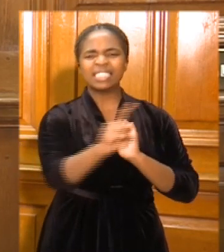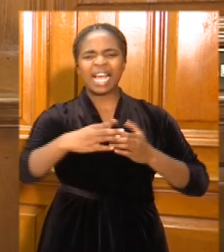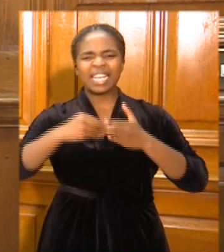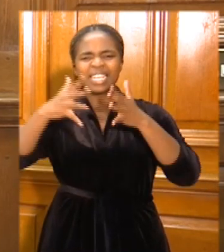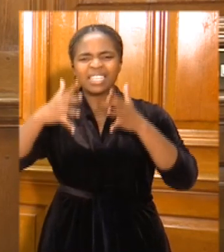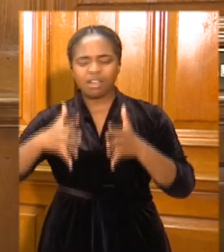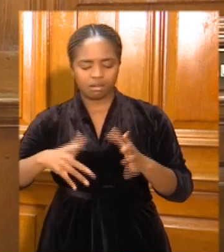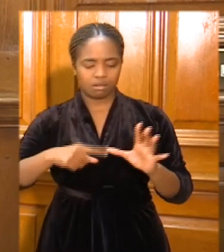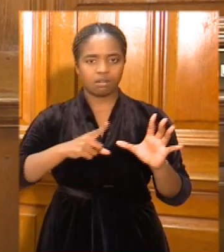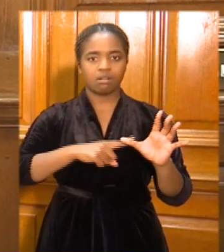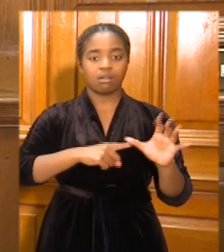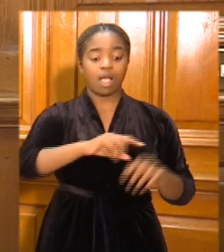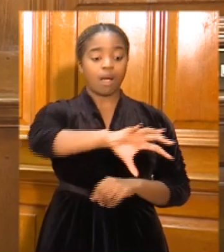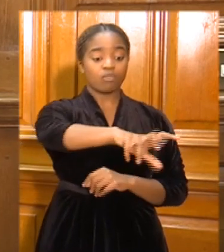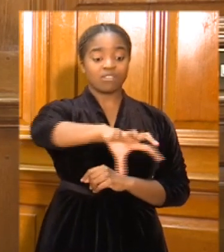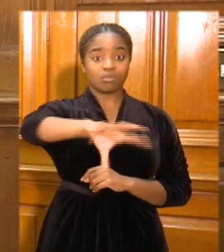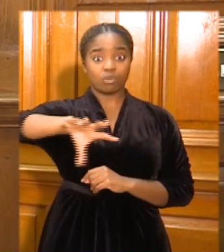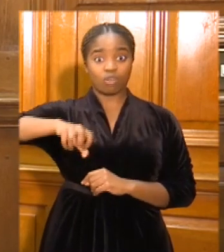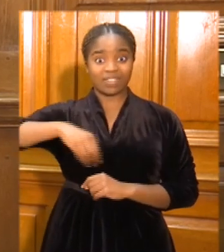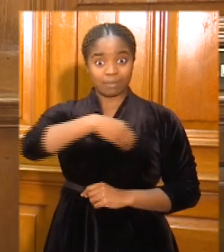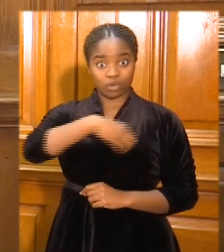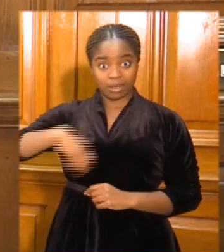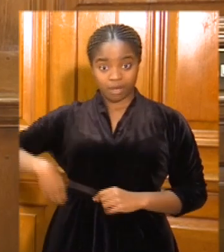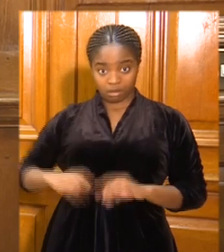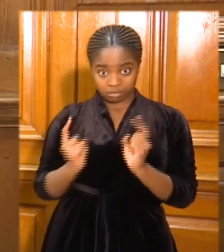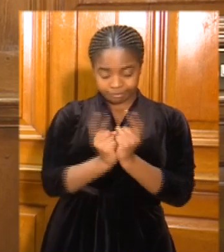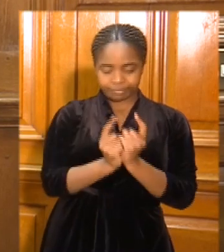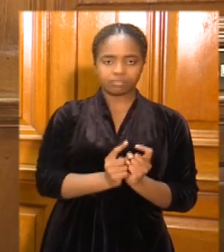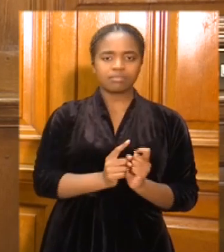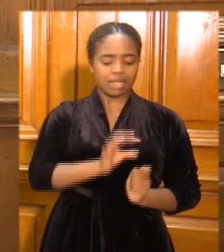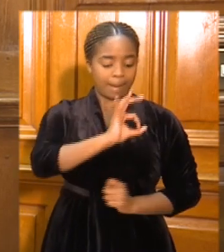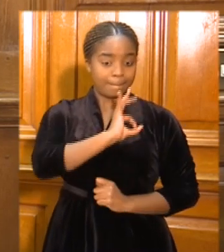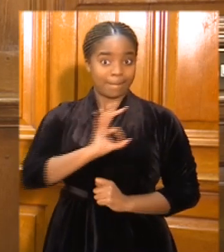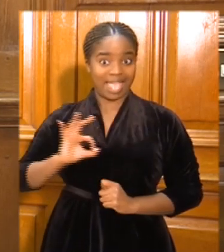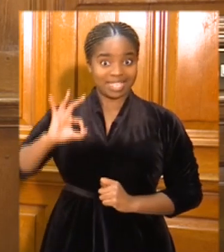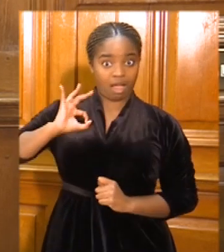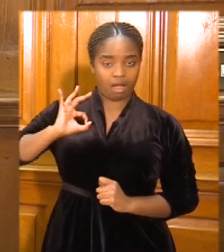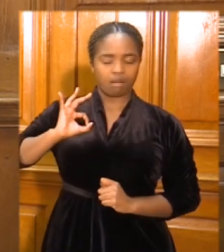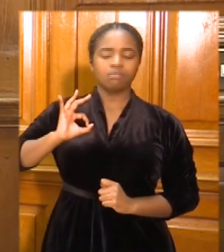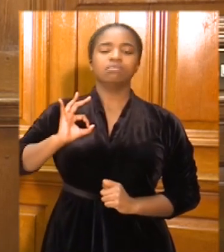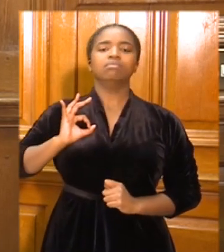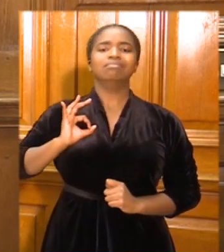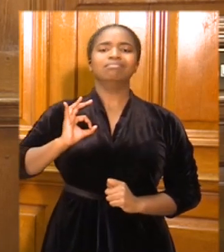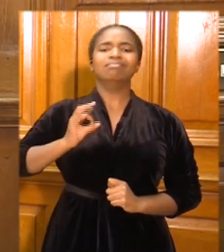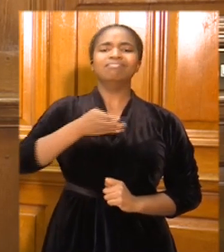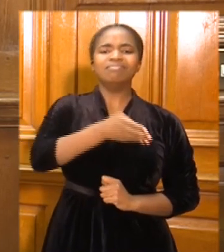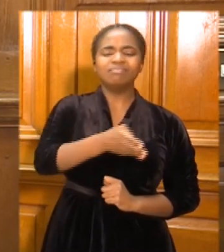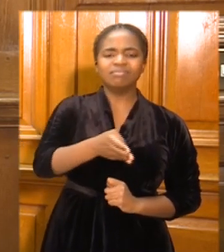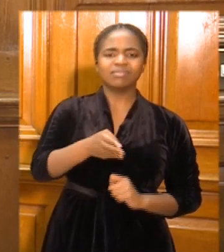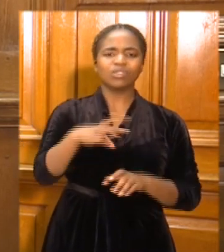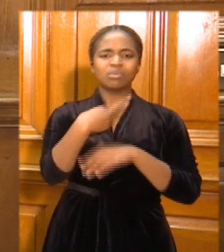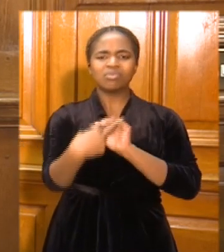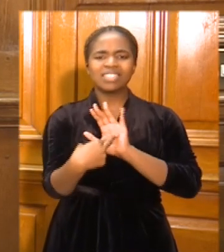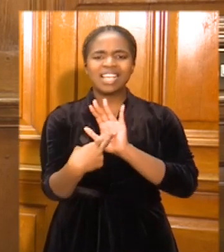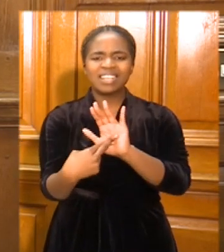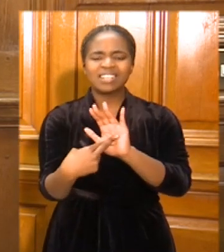our premiers, our mayors, representatives of the South African Local Government Association,